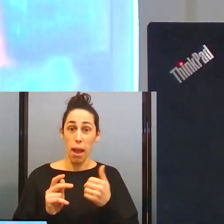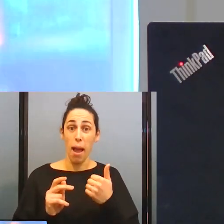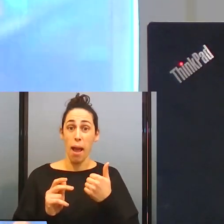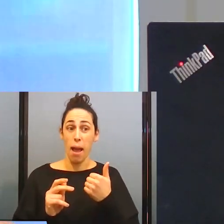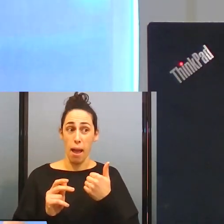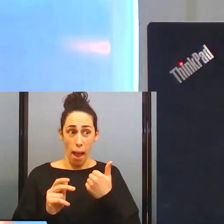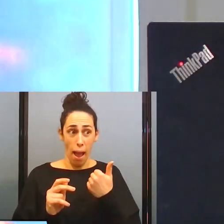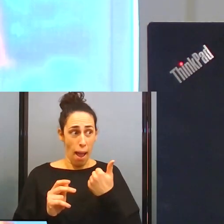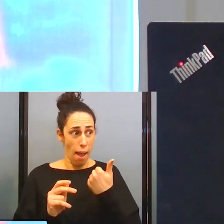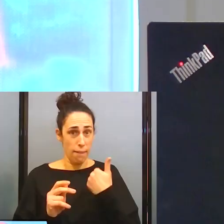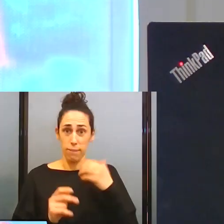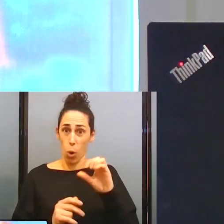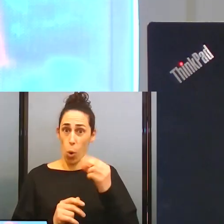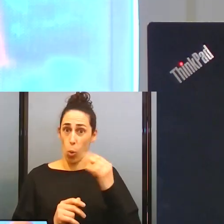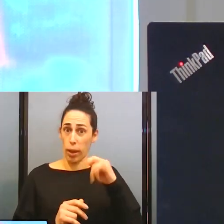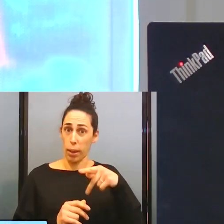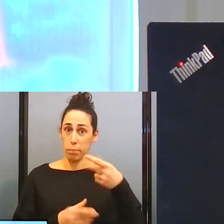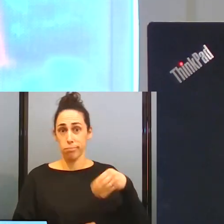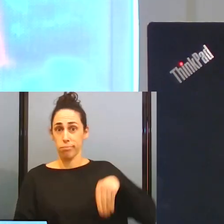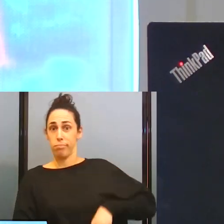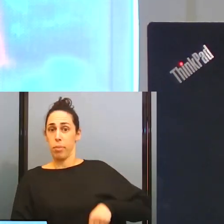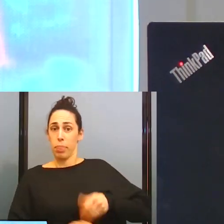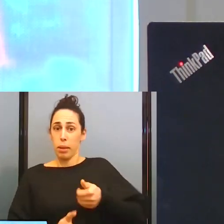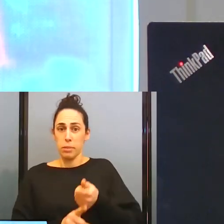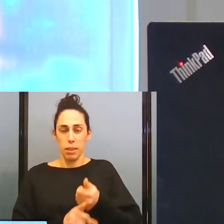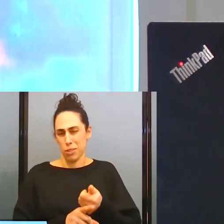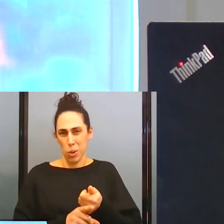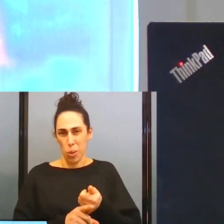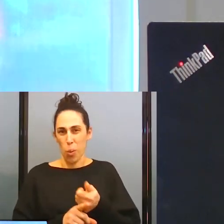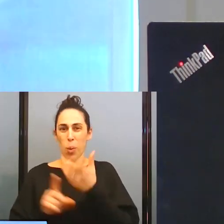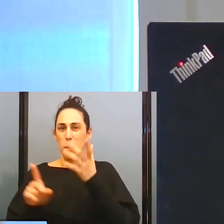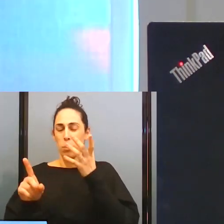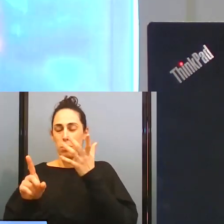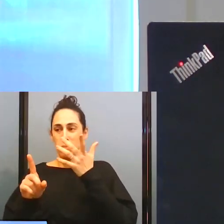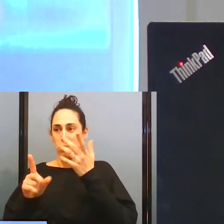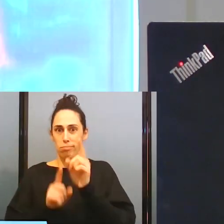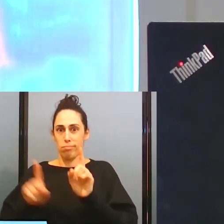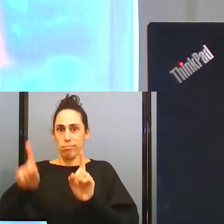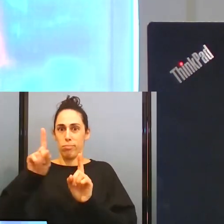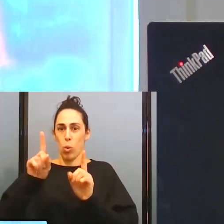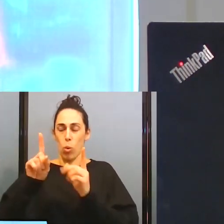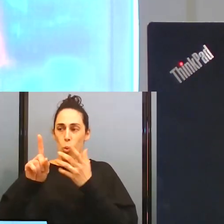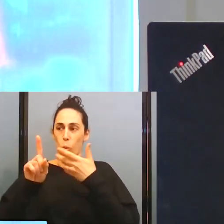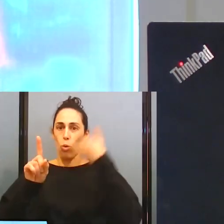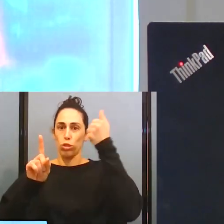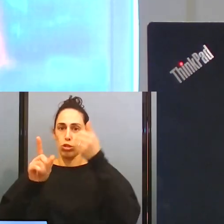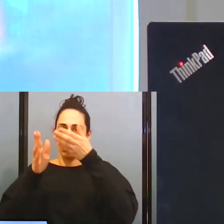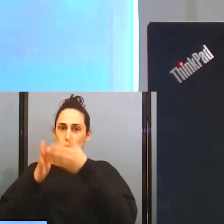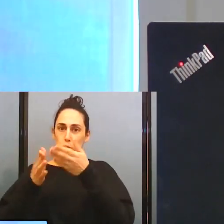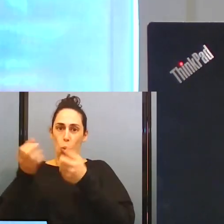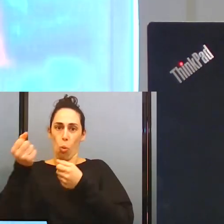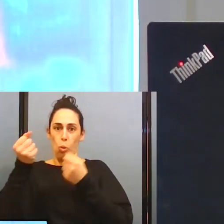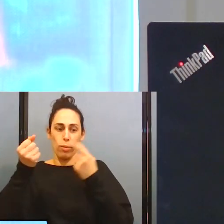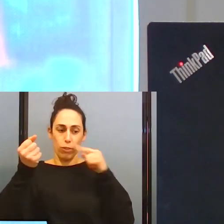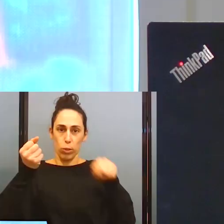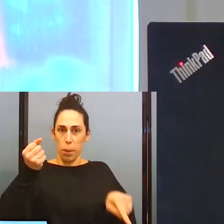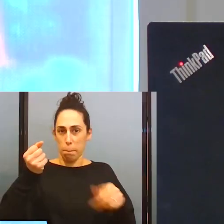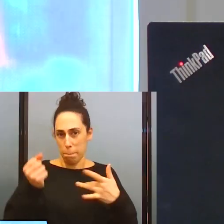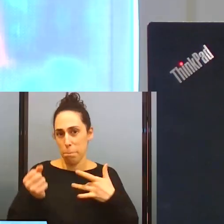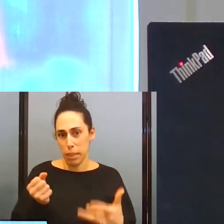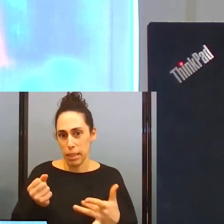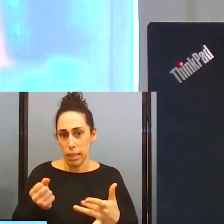person. So the reality of them being that young is kind of low. I'm not saying it never happens, especially maybe around